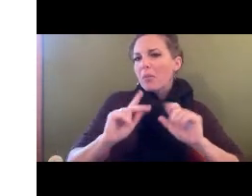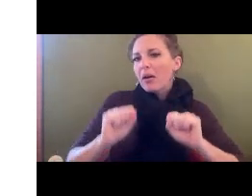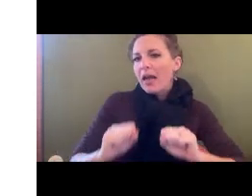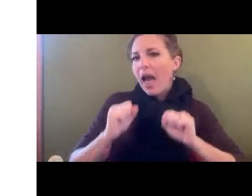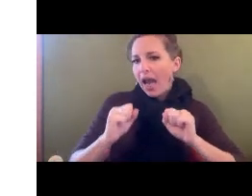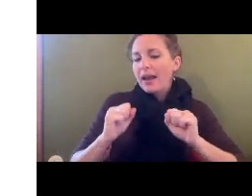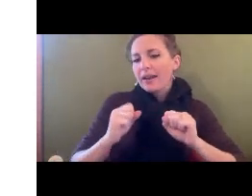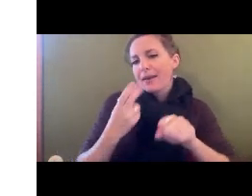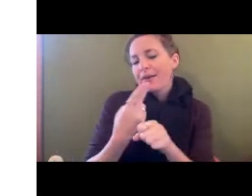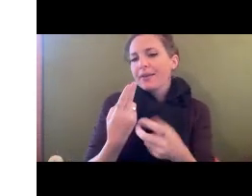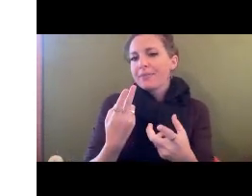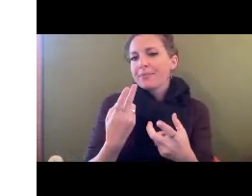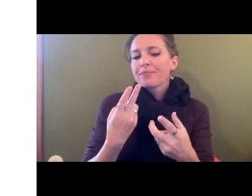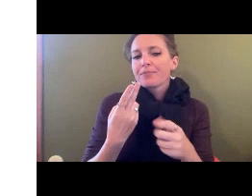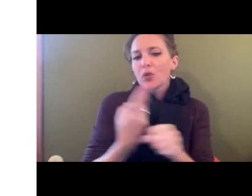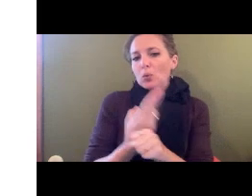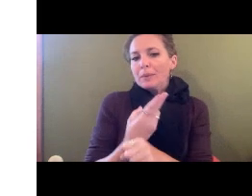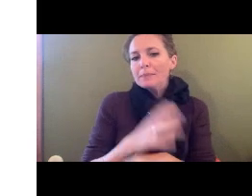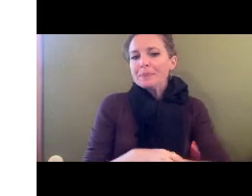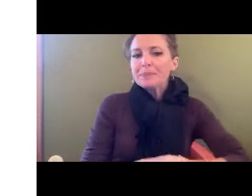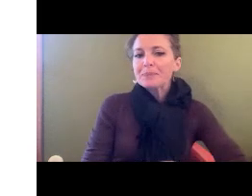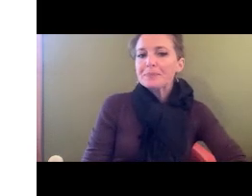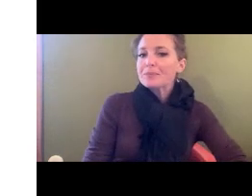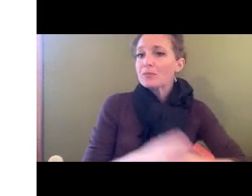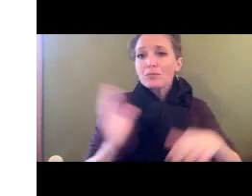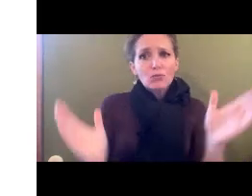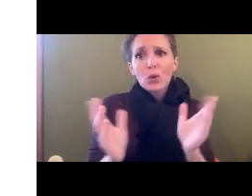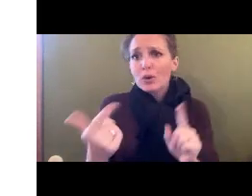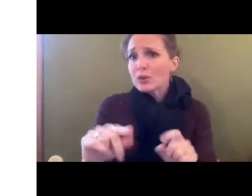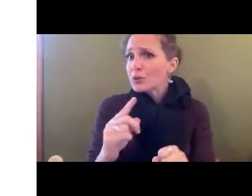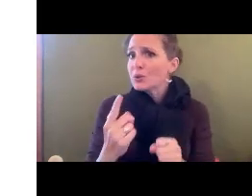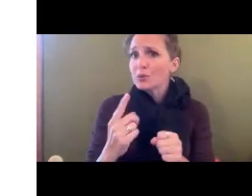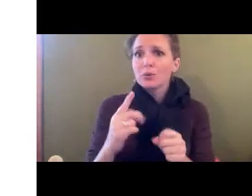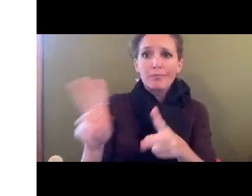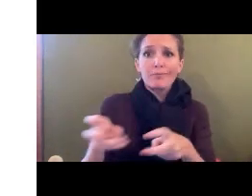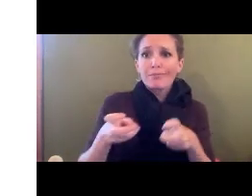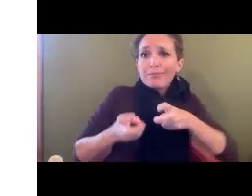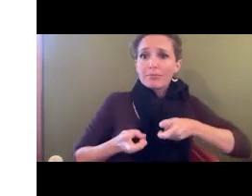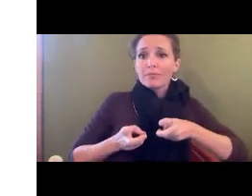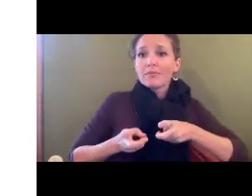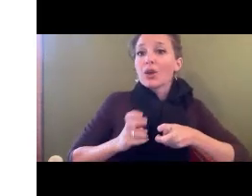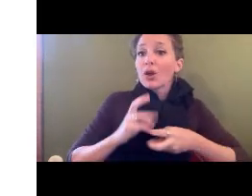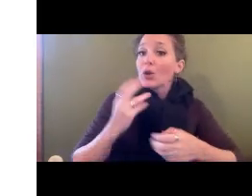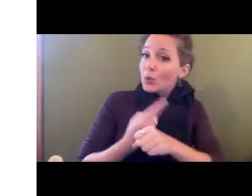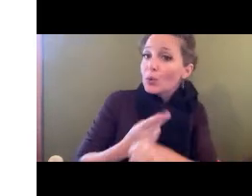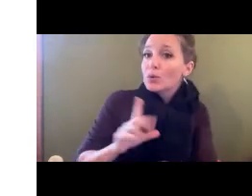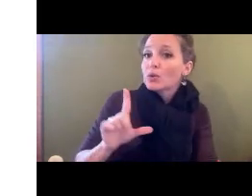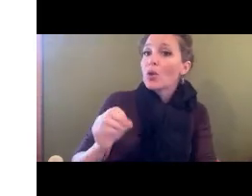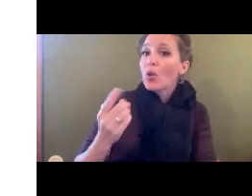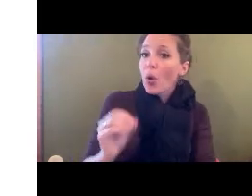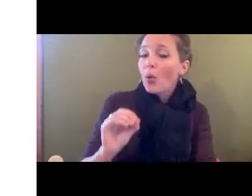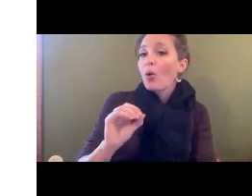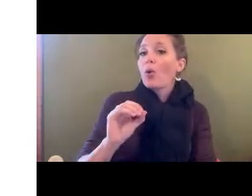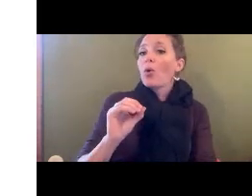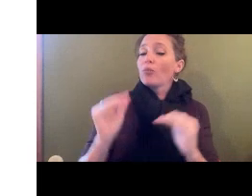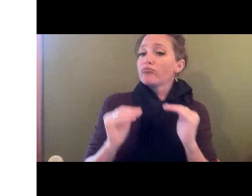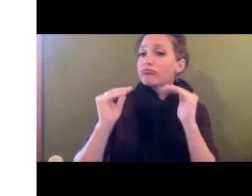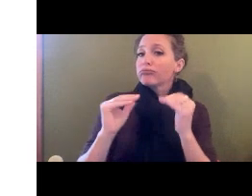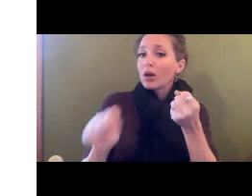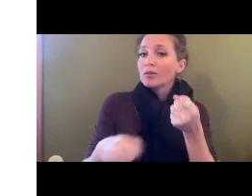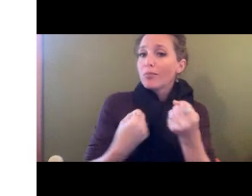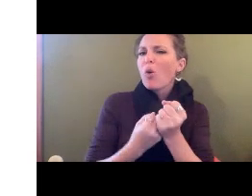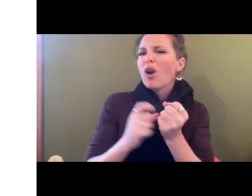so we really do encourage you to utilize that logo and to help increase support for the International Year. The logo should be